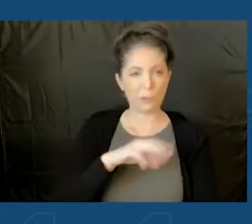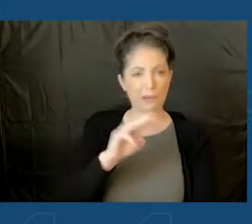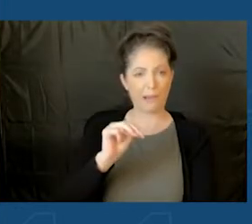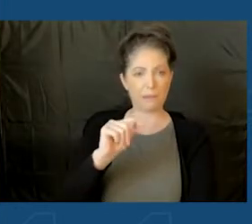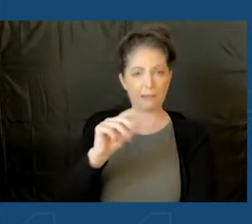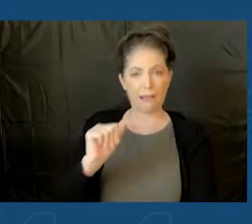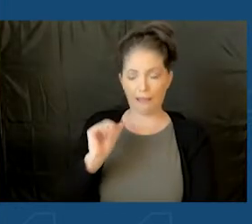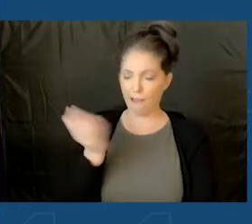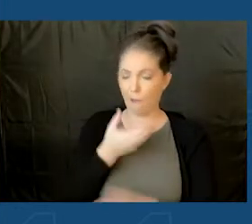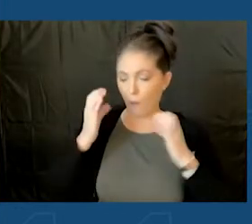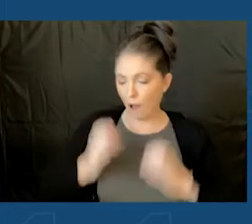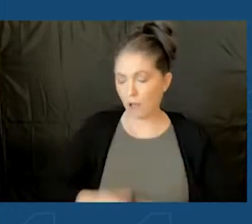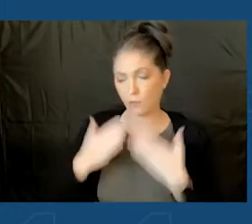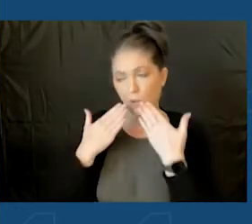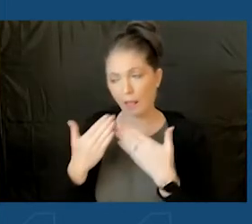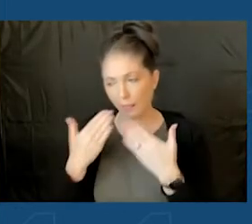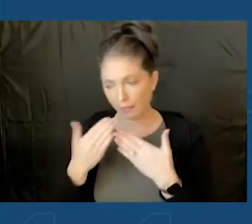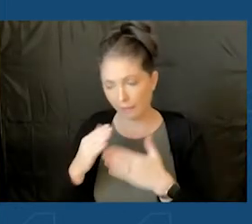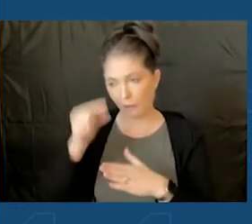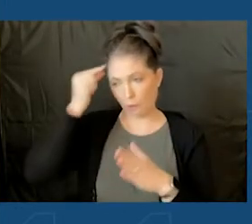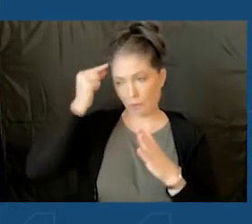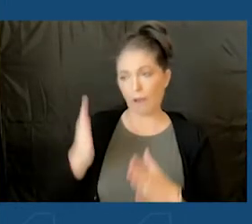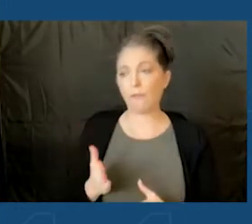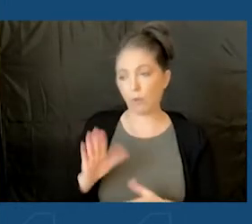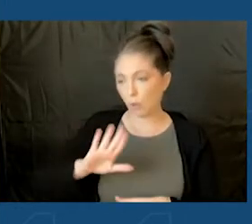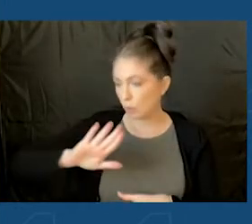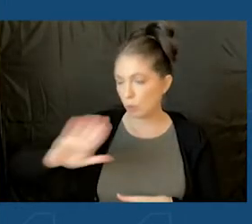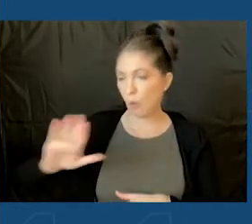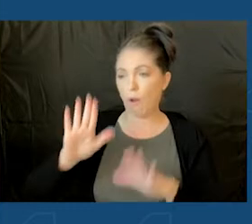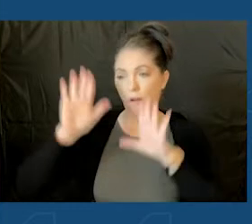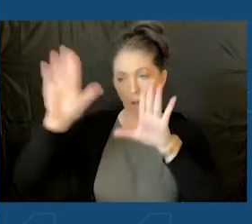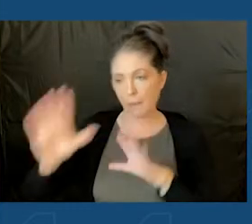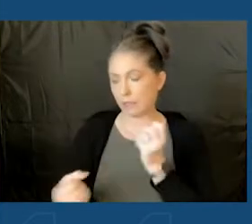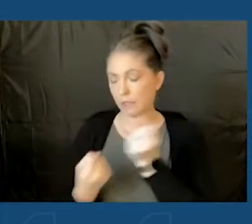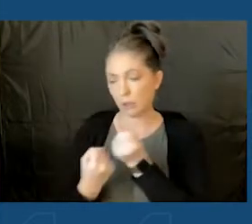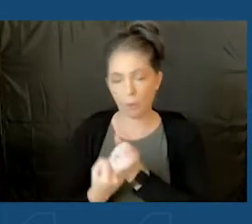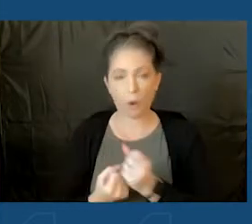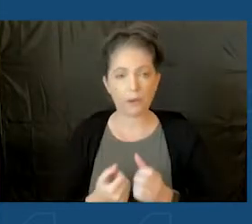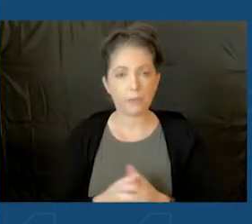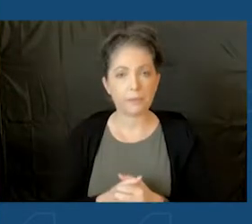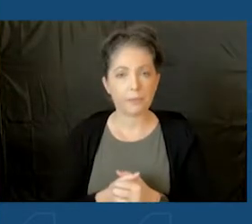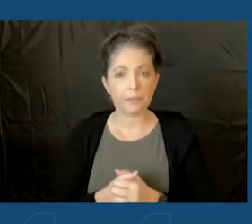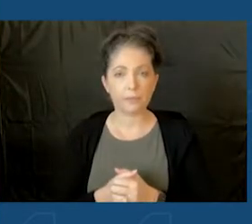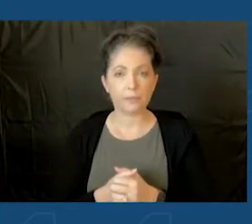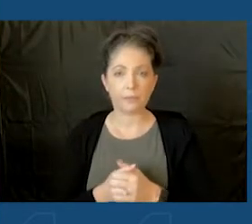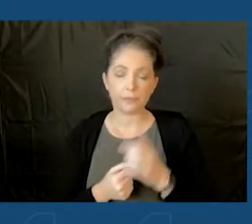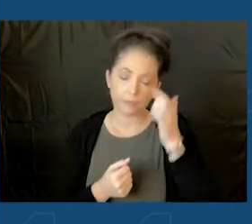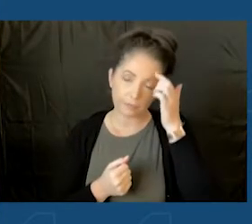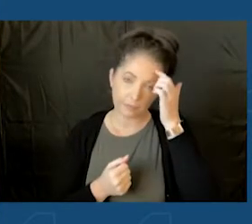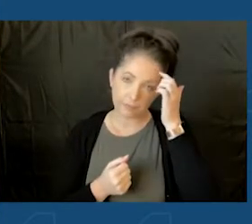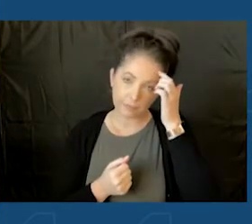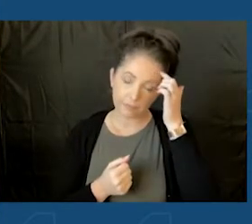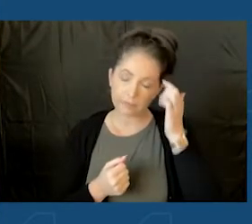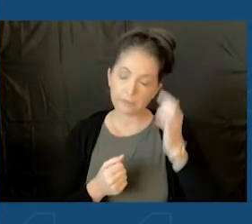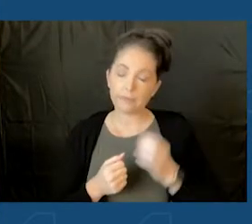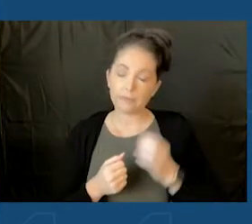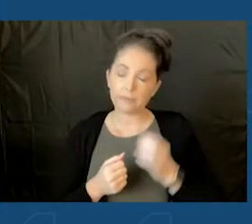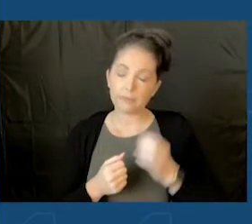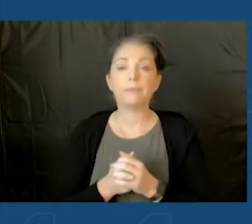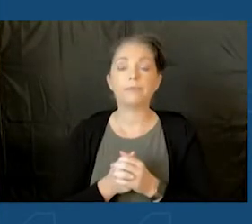deeply grateful for your amazing support. And I've got a shout out again to Senator Comrie and